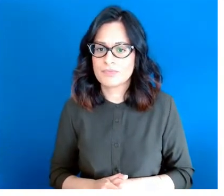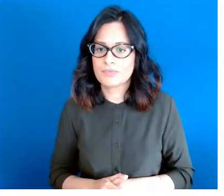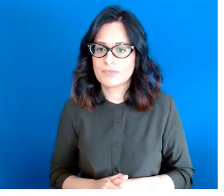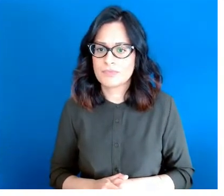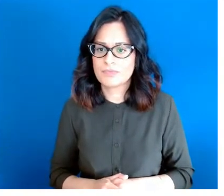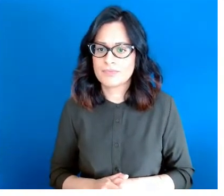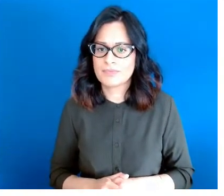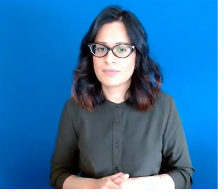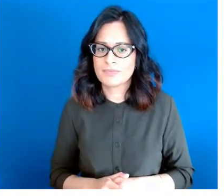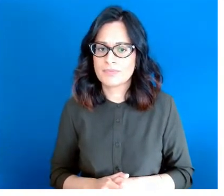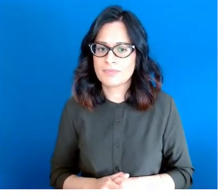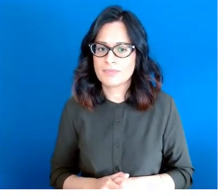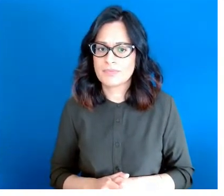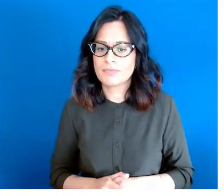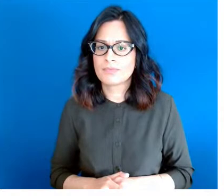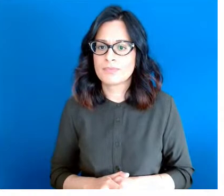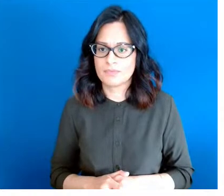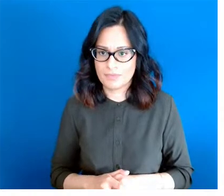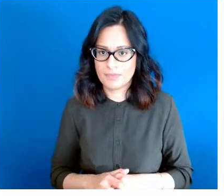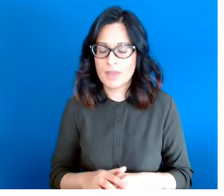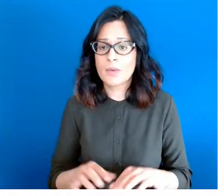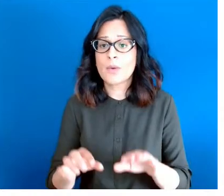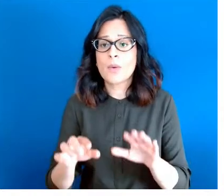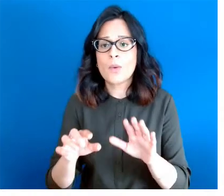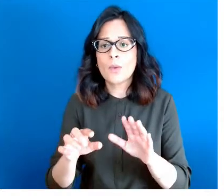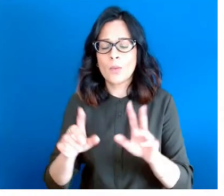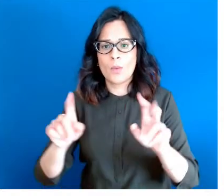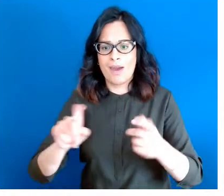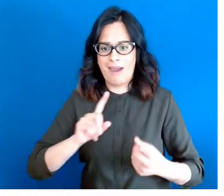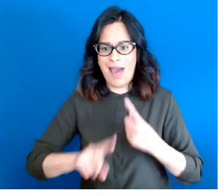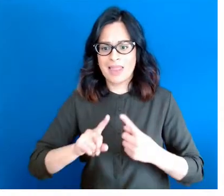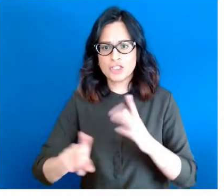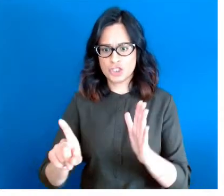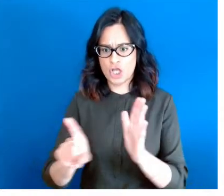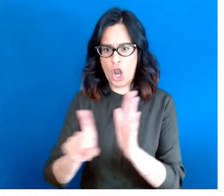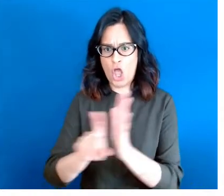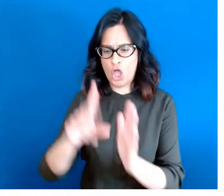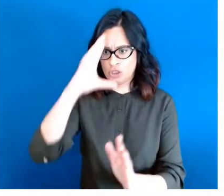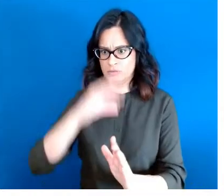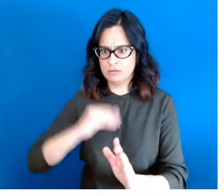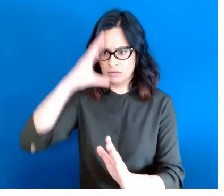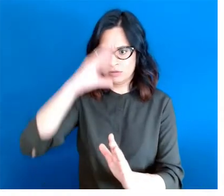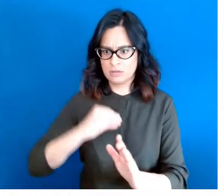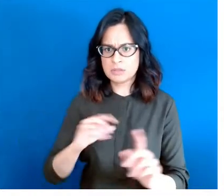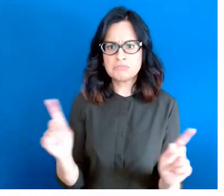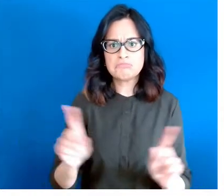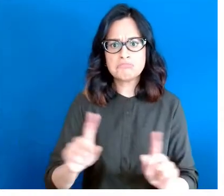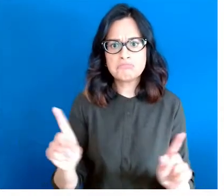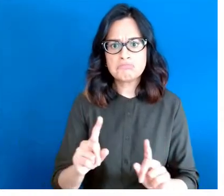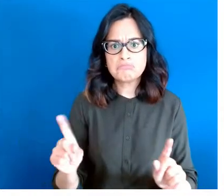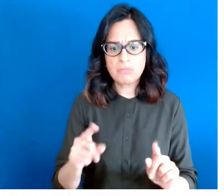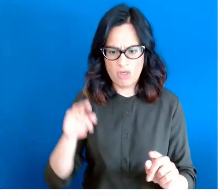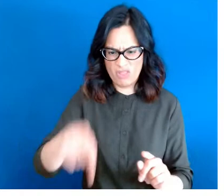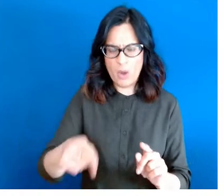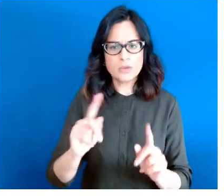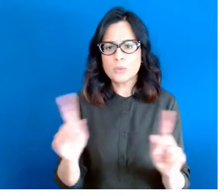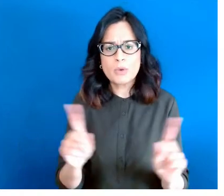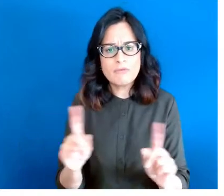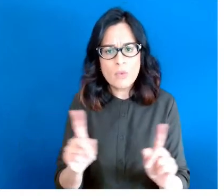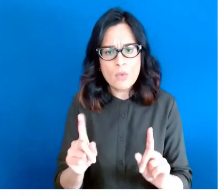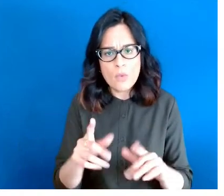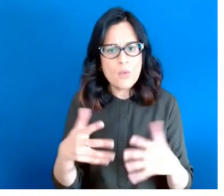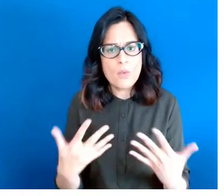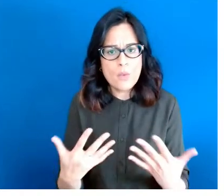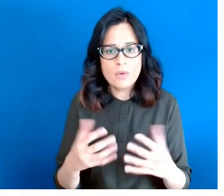Allergy alerts, and we have allergy alerts on our website and also sent out to all our